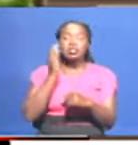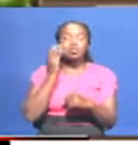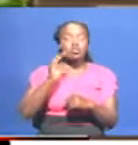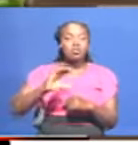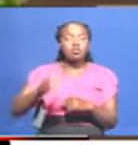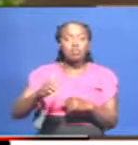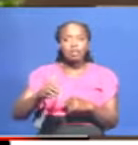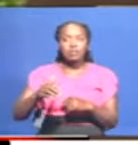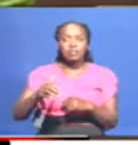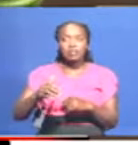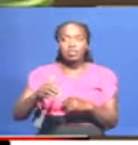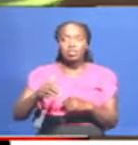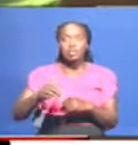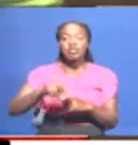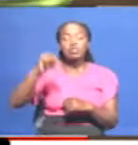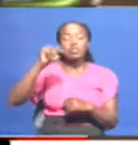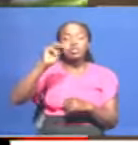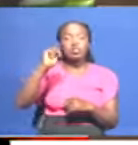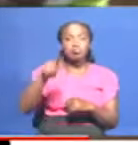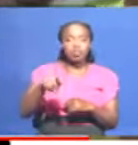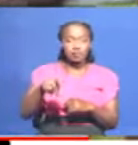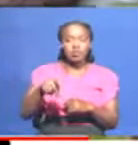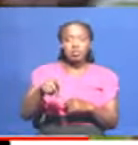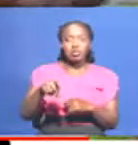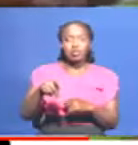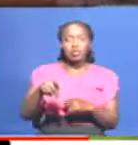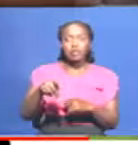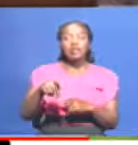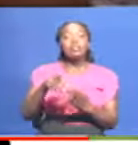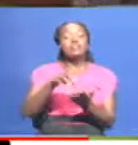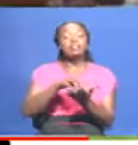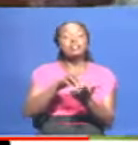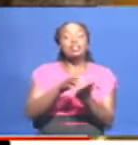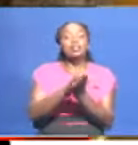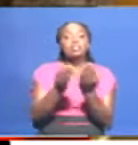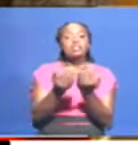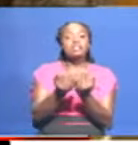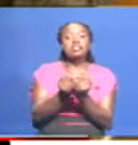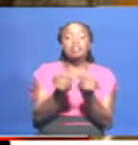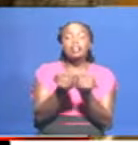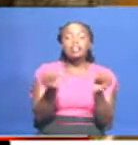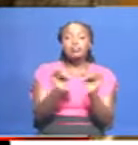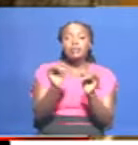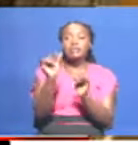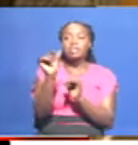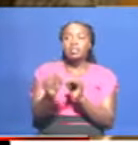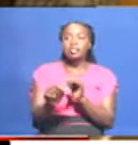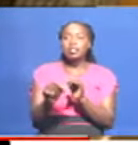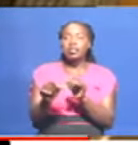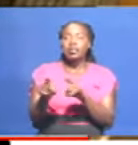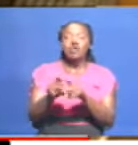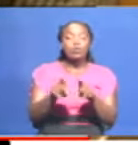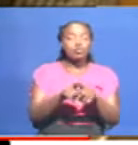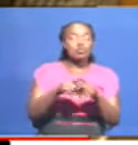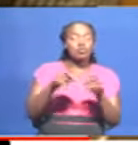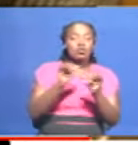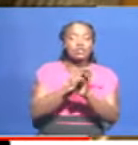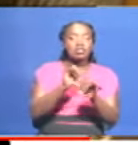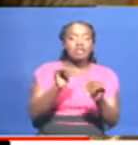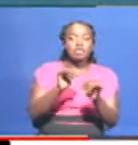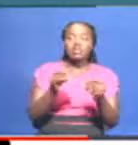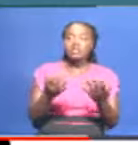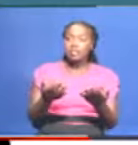incumbent Isiolo North MP Hassan Oudahulufo, who is defending the seat as an independent candidate, was one of the candidates cleared after failing to get clearance on